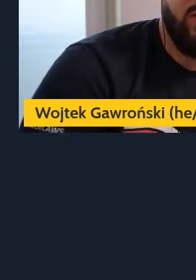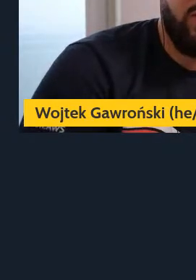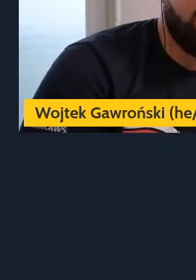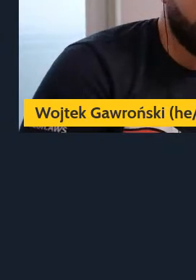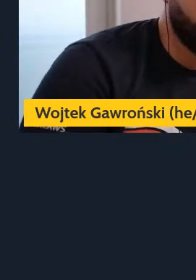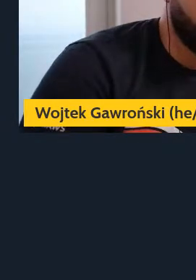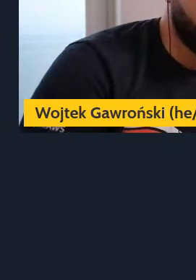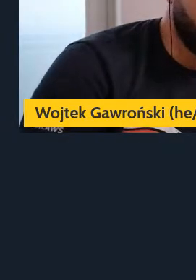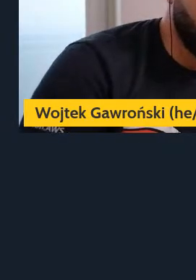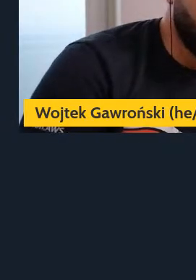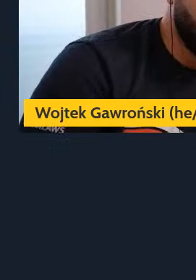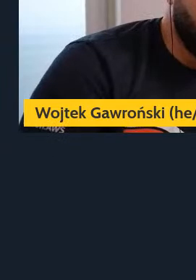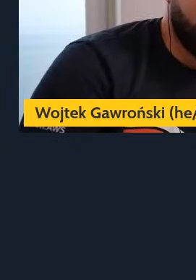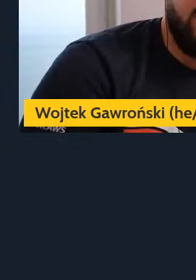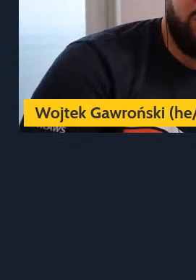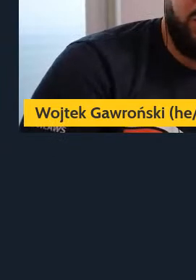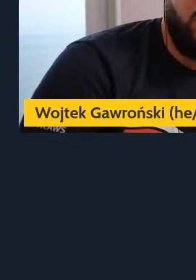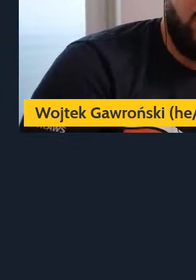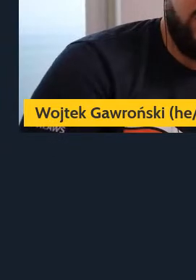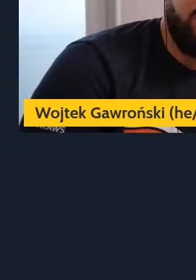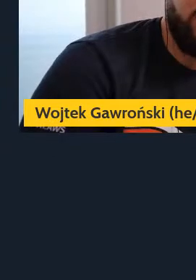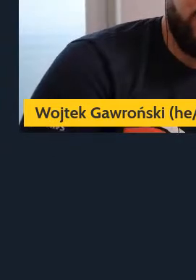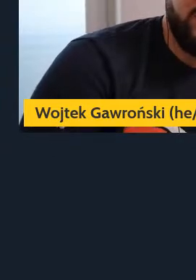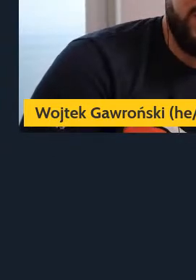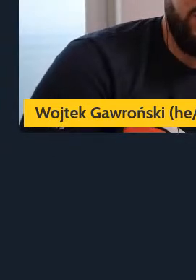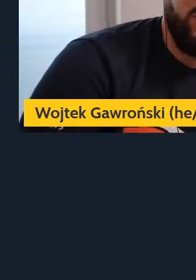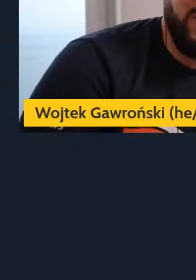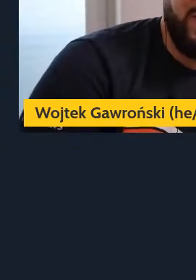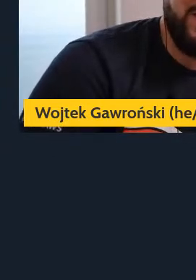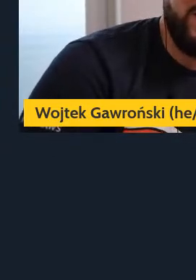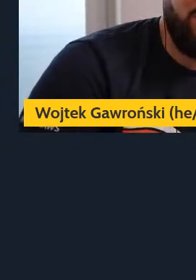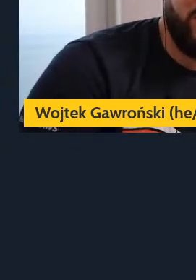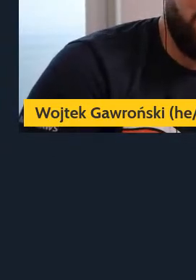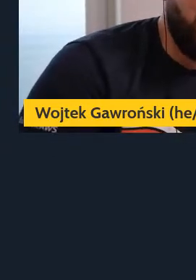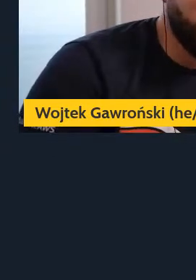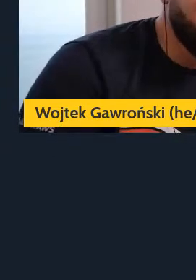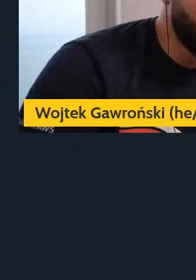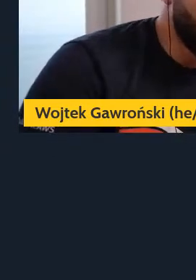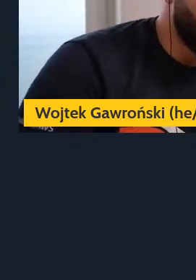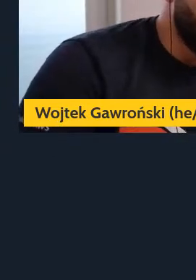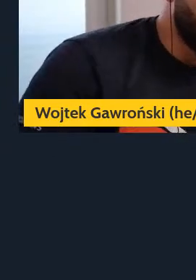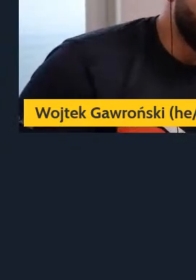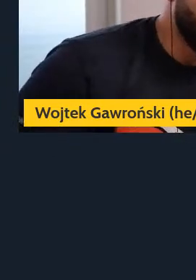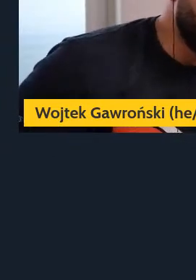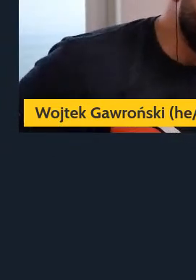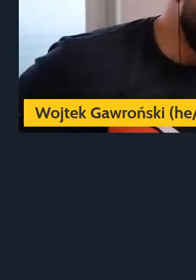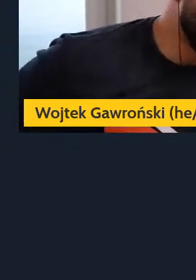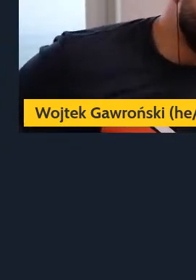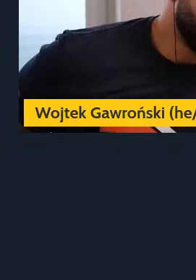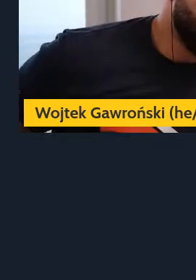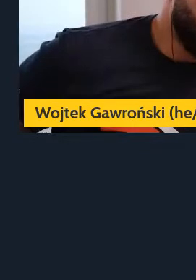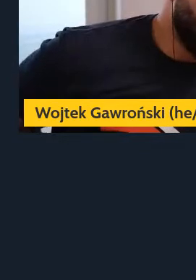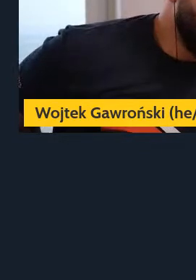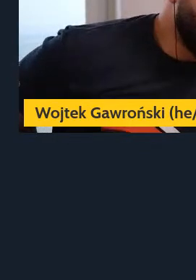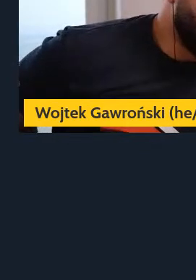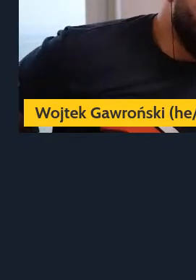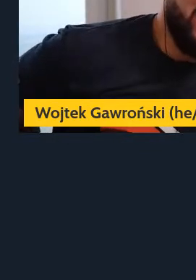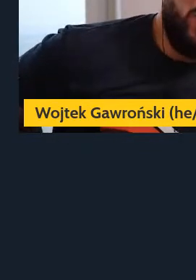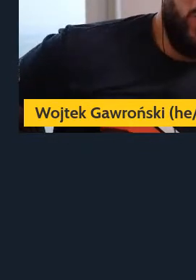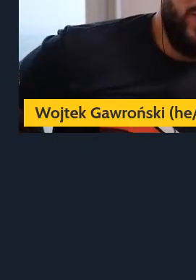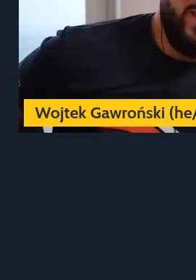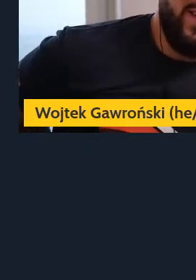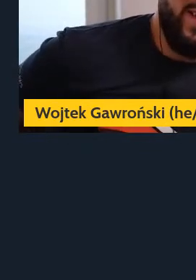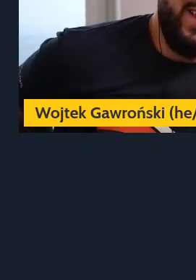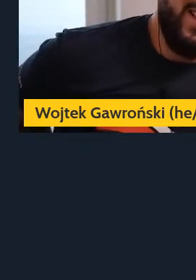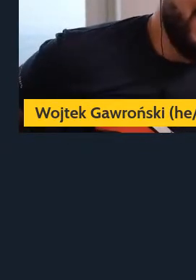for the general availability. I think people are furiously Googling that stuff at the moment, at least some of them. I